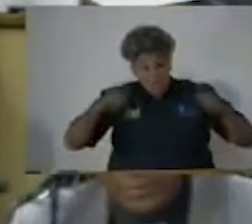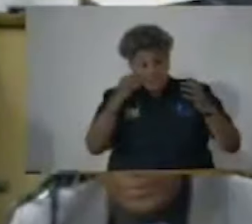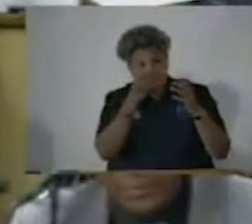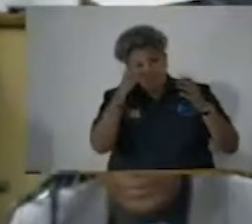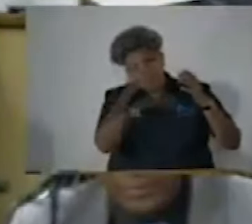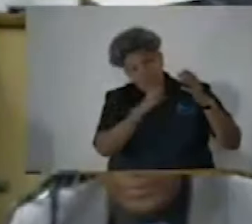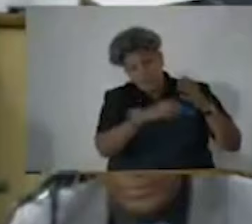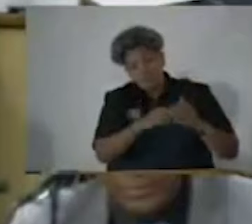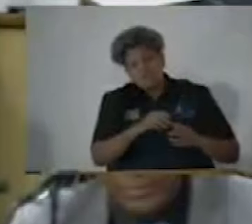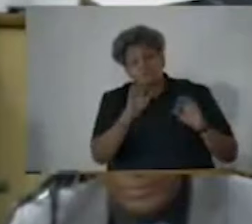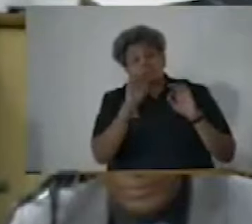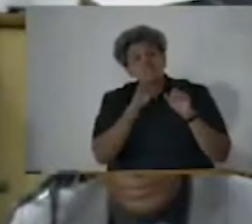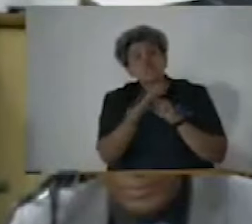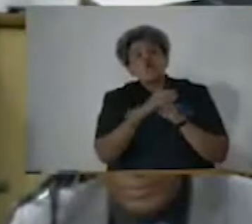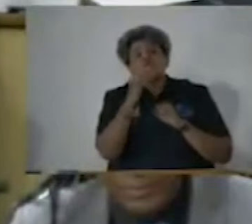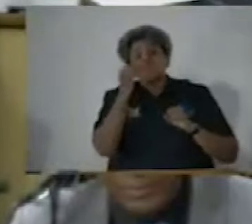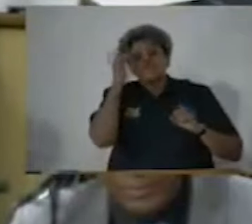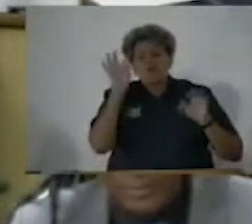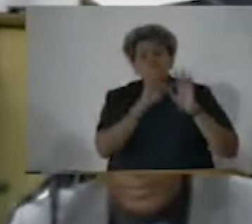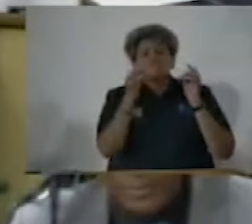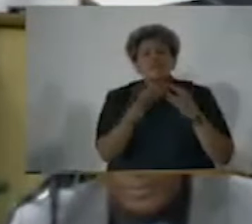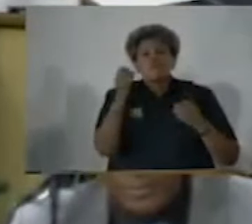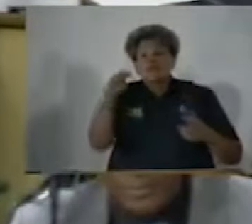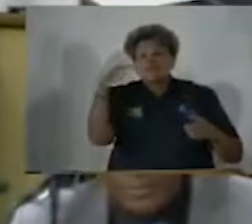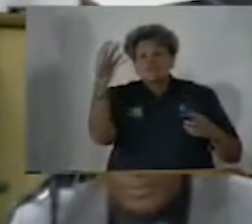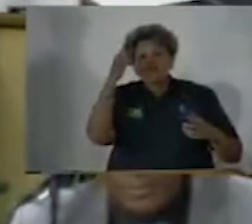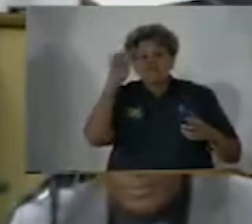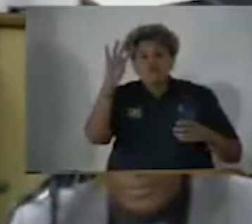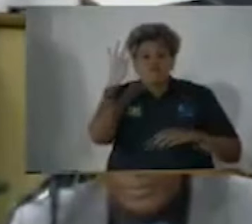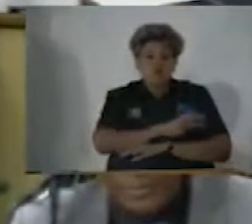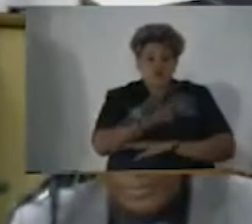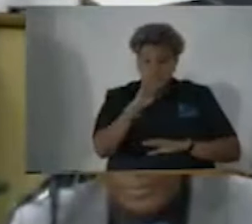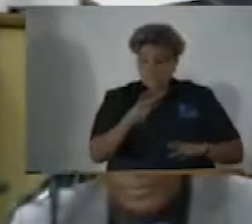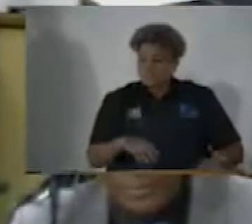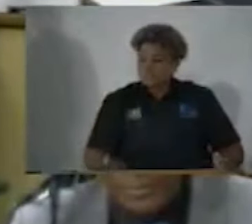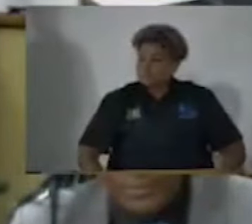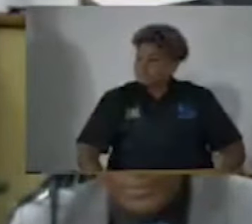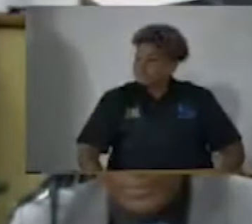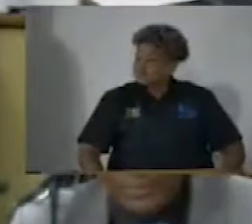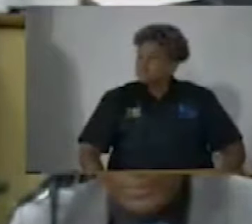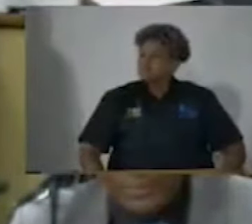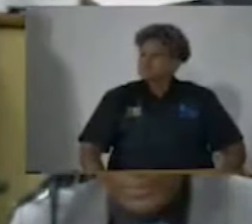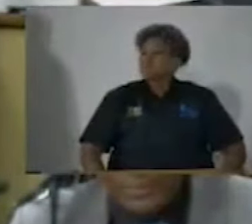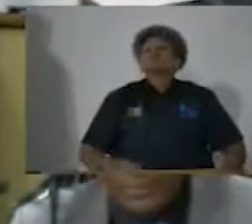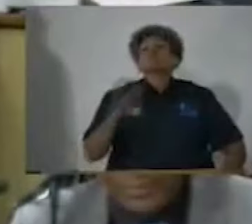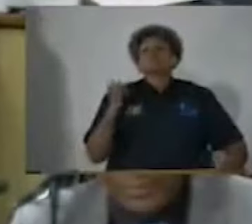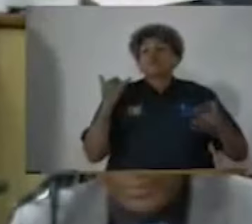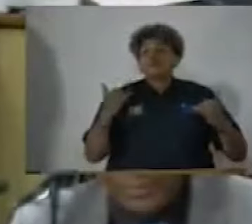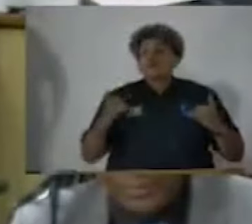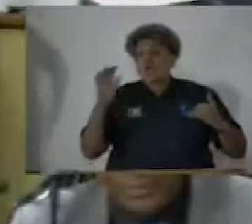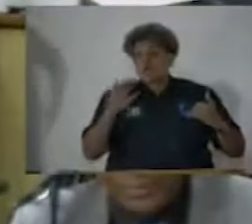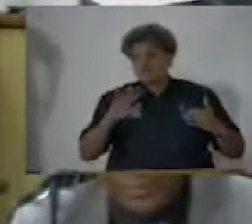care packages contain enough food for a family of four for 4 days. By today,